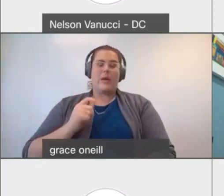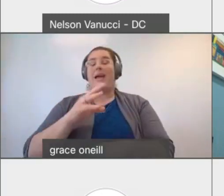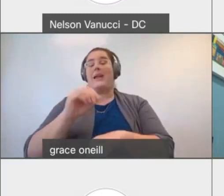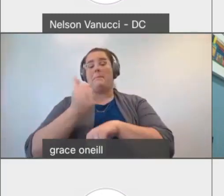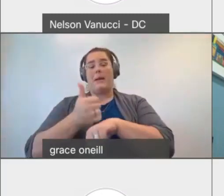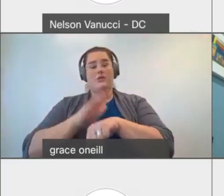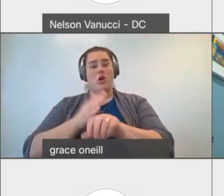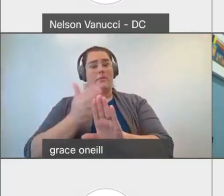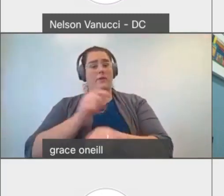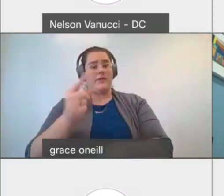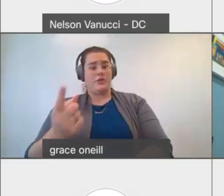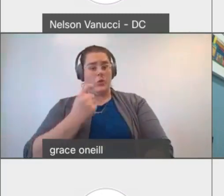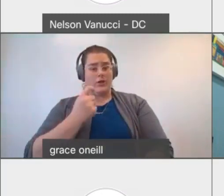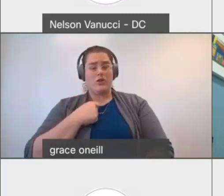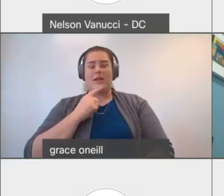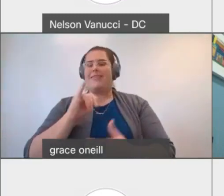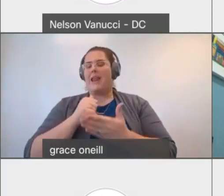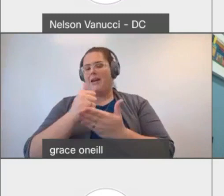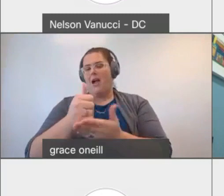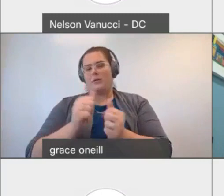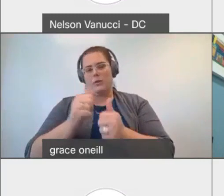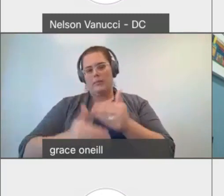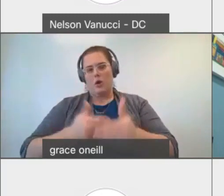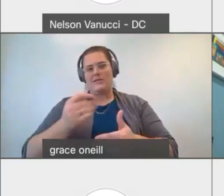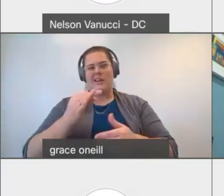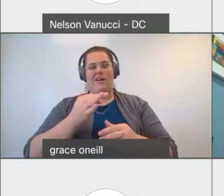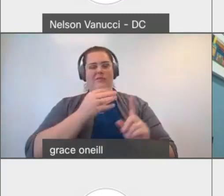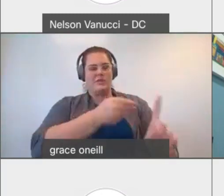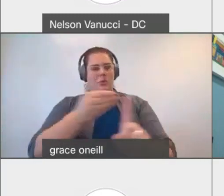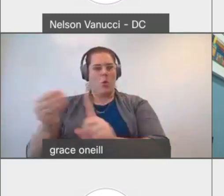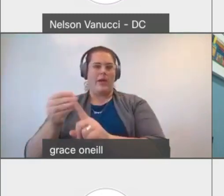also helps with the process of deploying equipment to those sites.